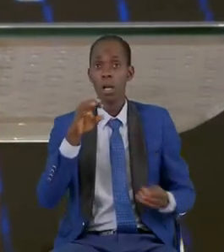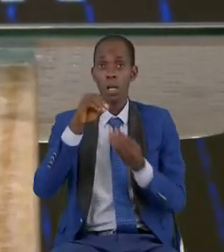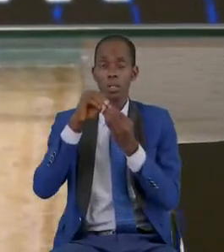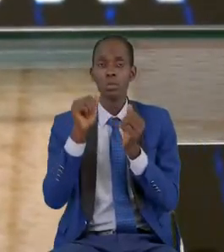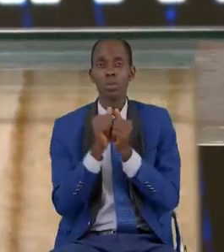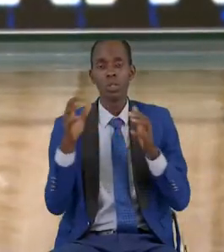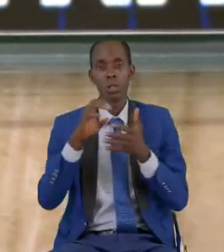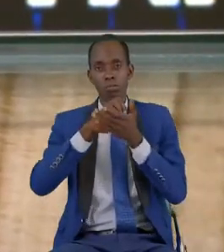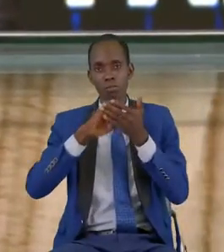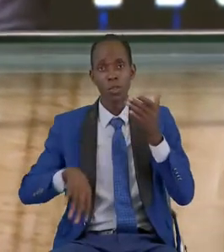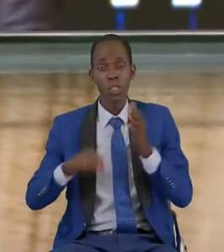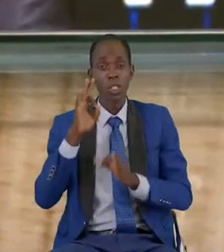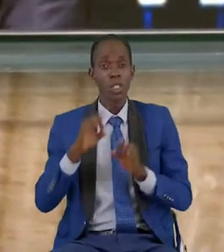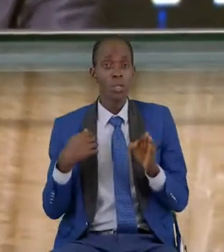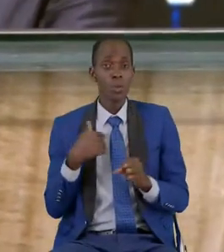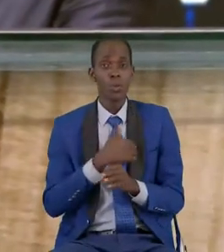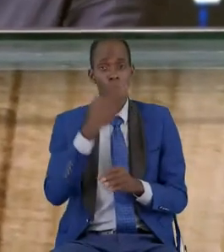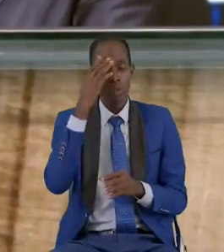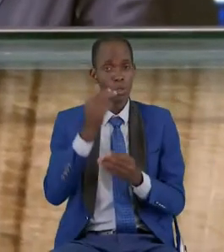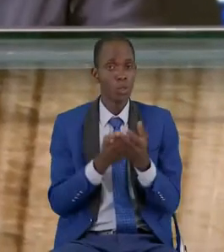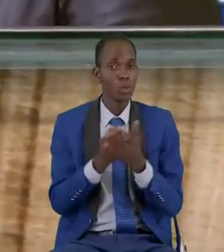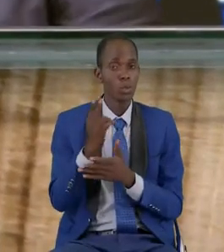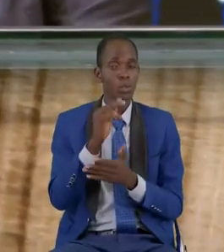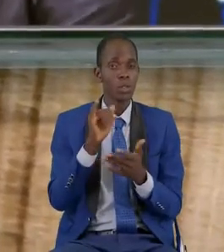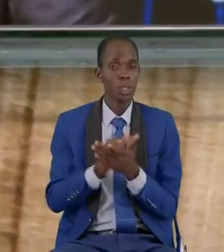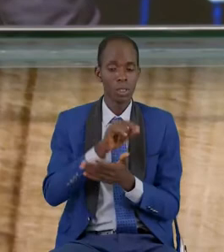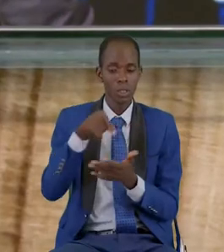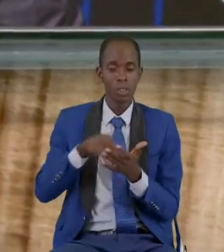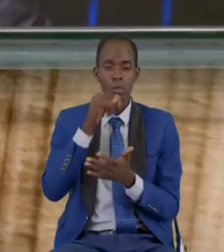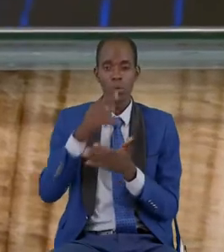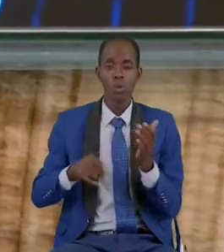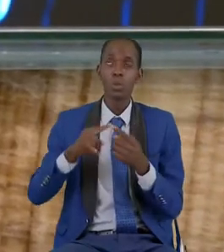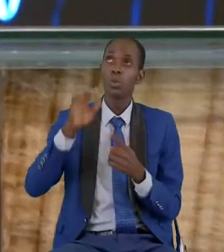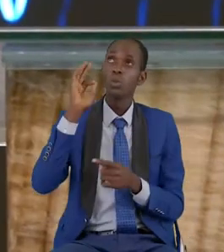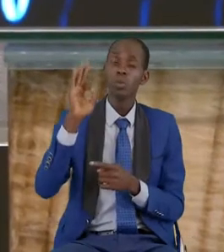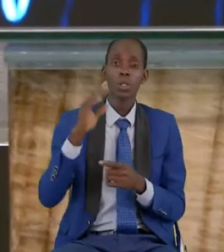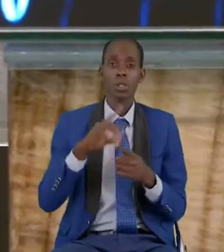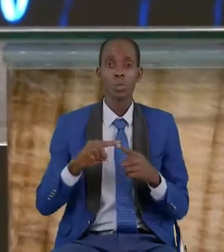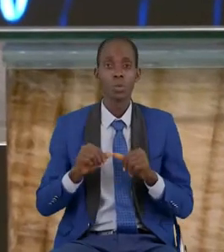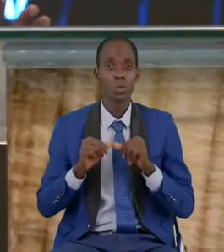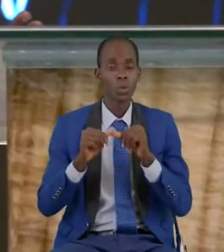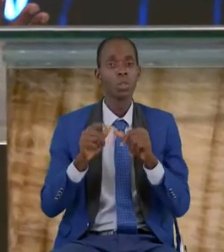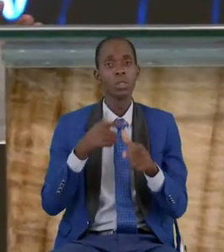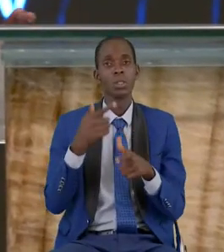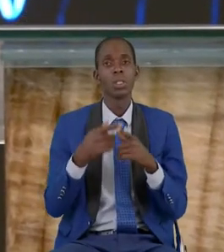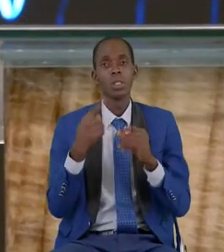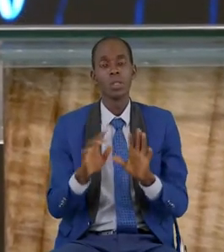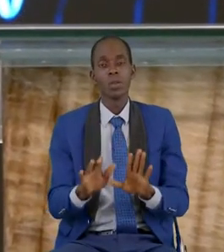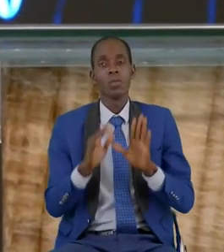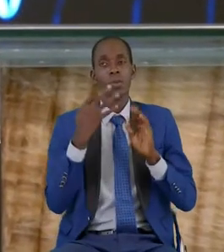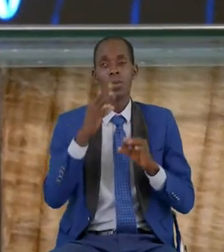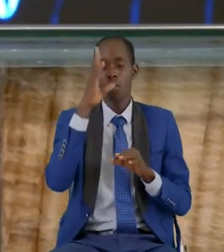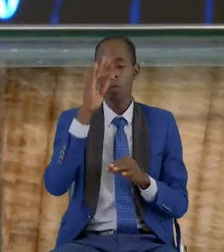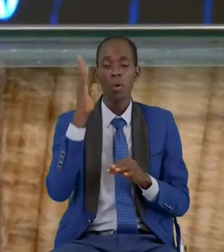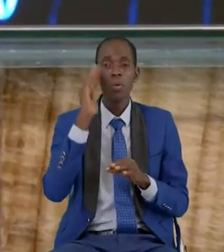that this is what to preach, and this is what to live by, and then the fear of man will not allow us